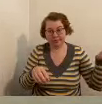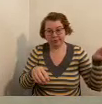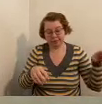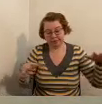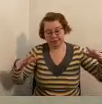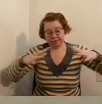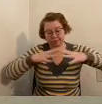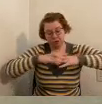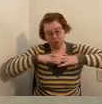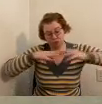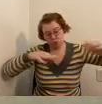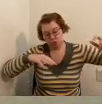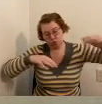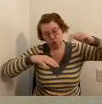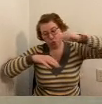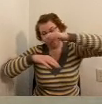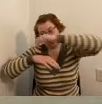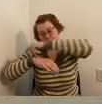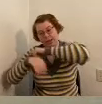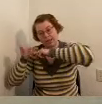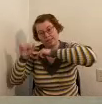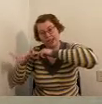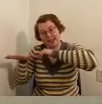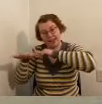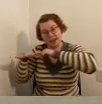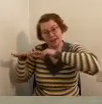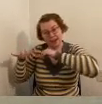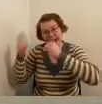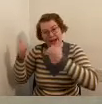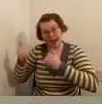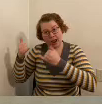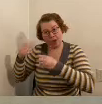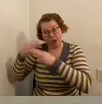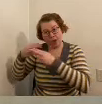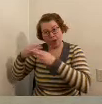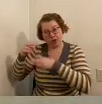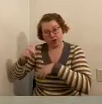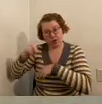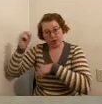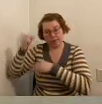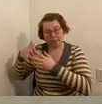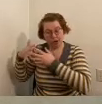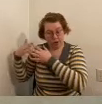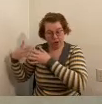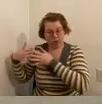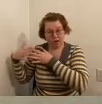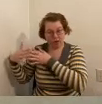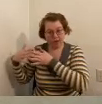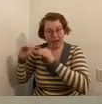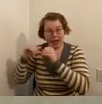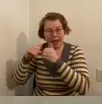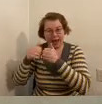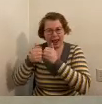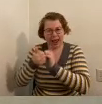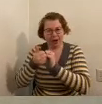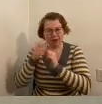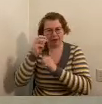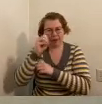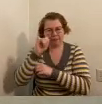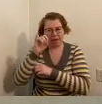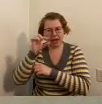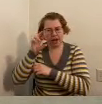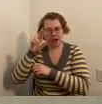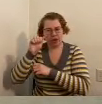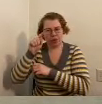came into this area that is now called North America, how they migrated and